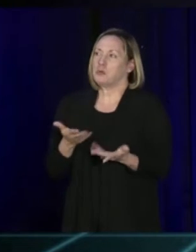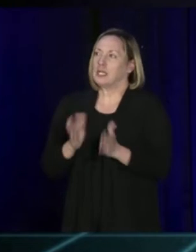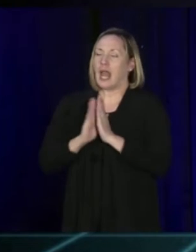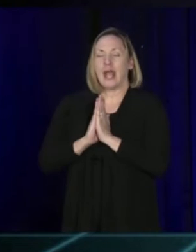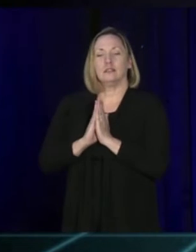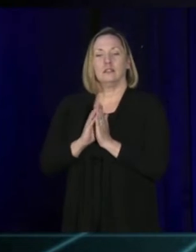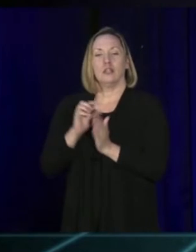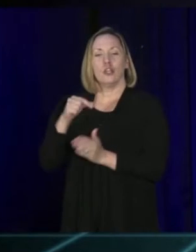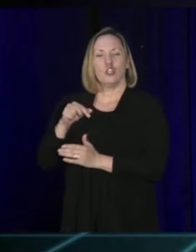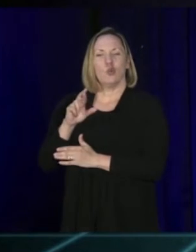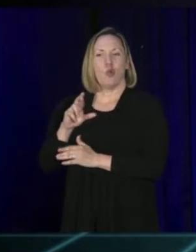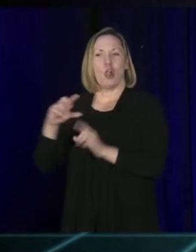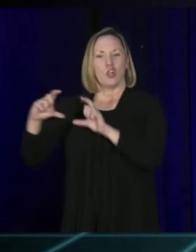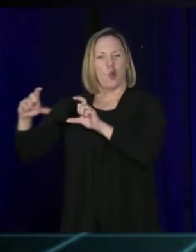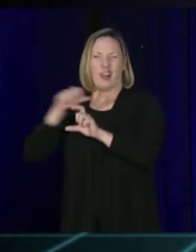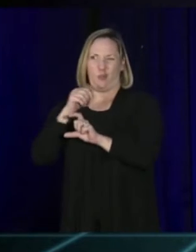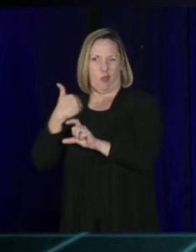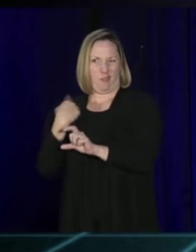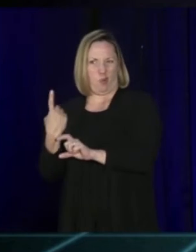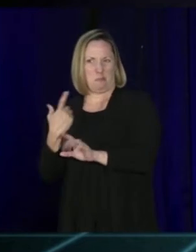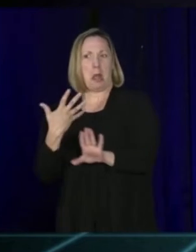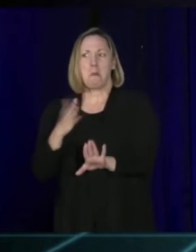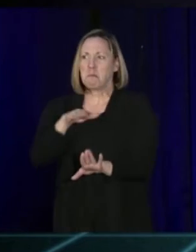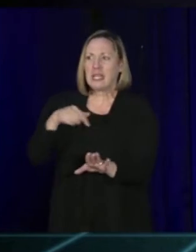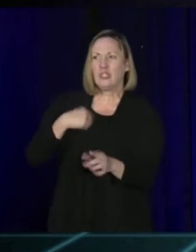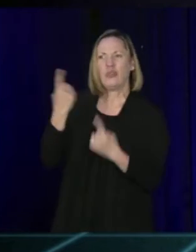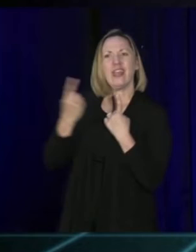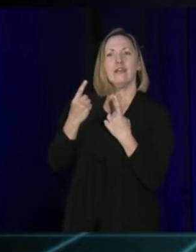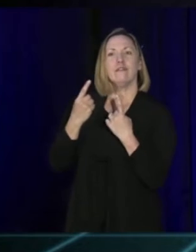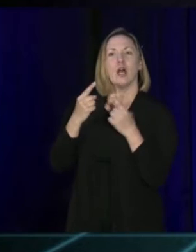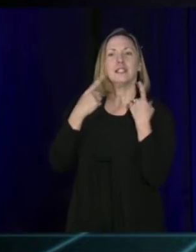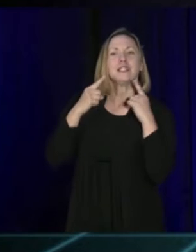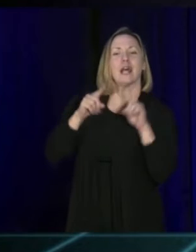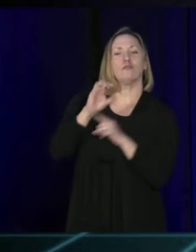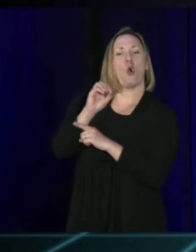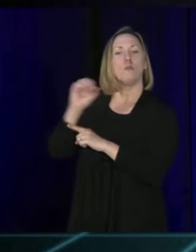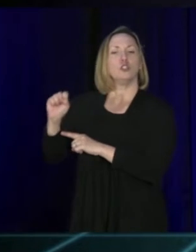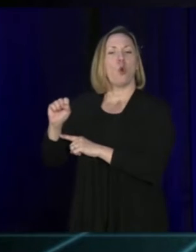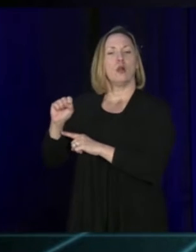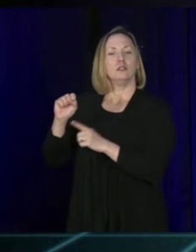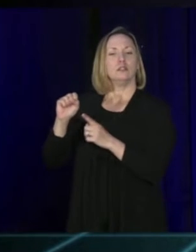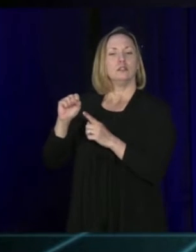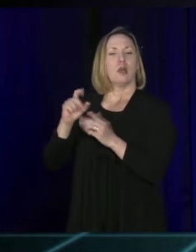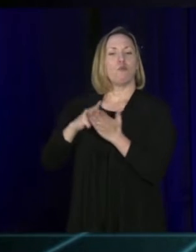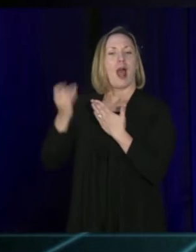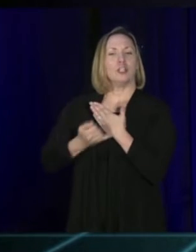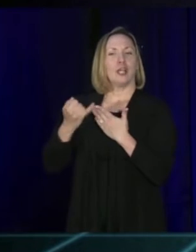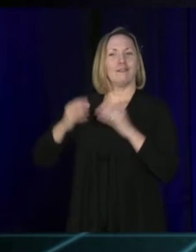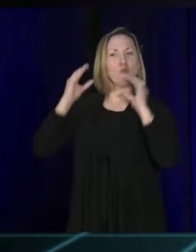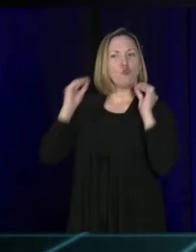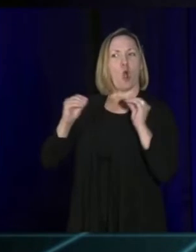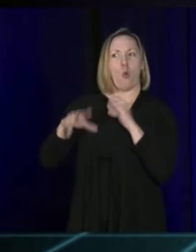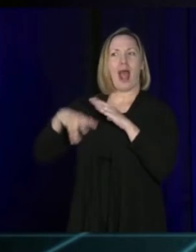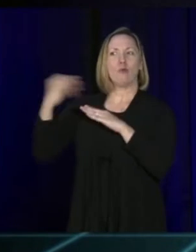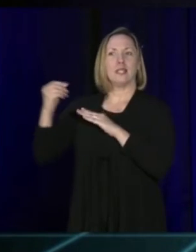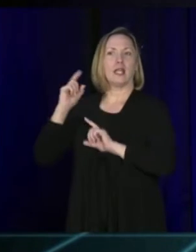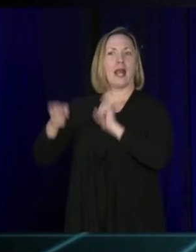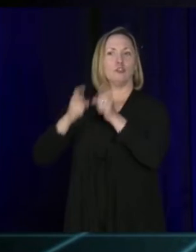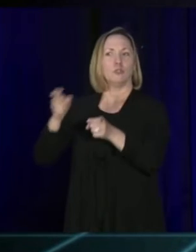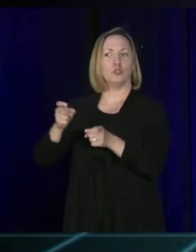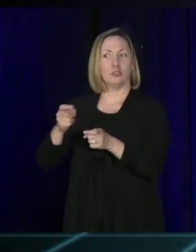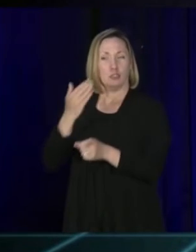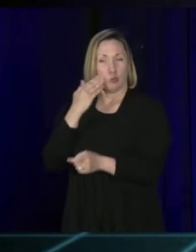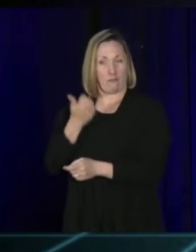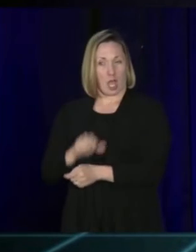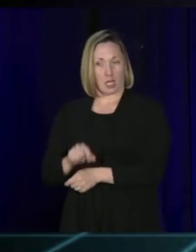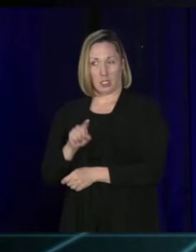code, but can anybody think of like a successful open source project that has 0 outside contributions? Just yell it out.